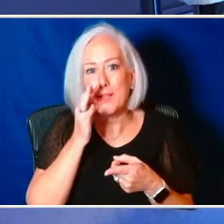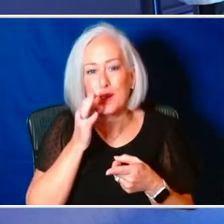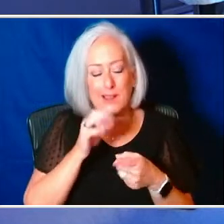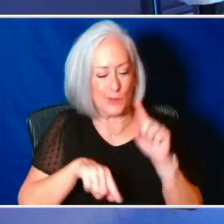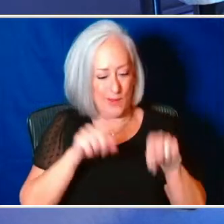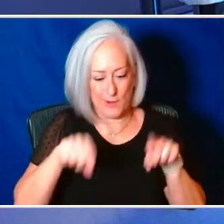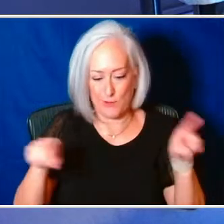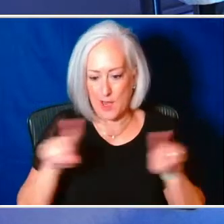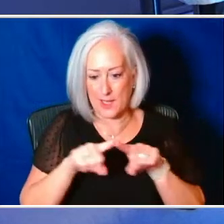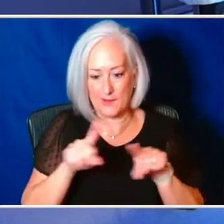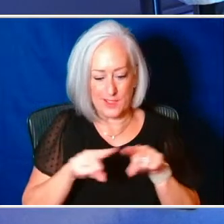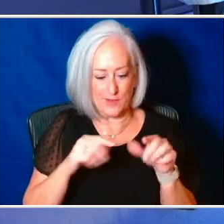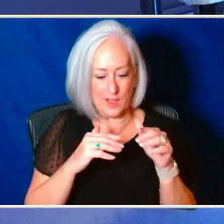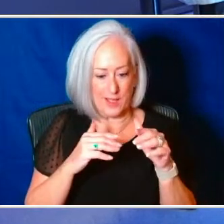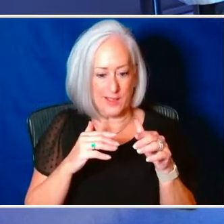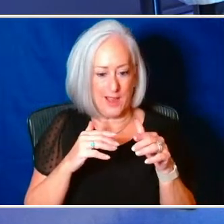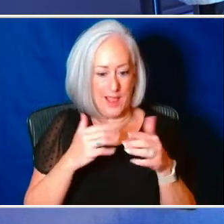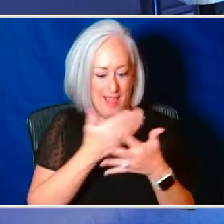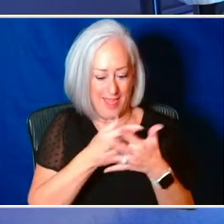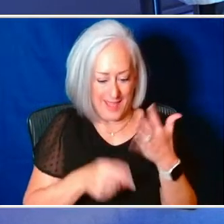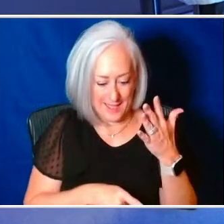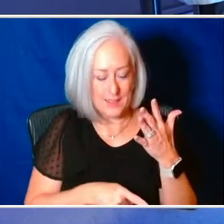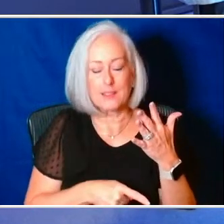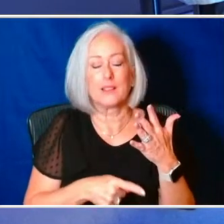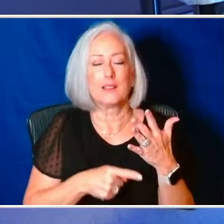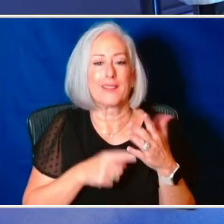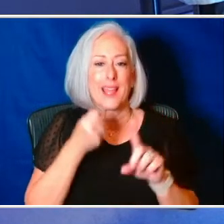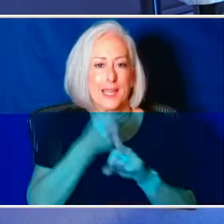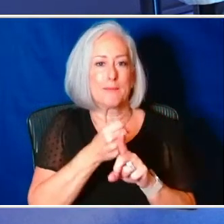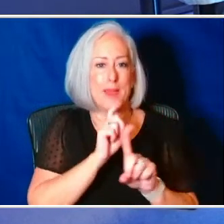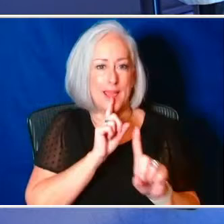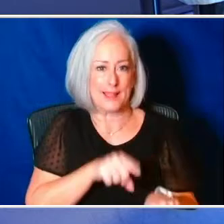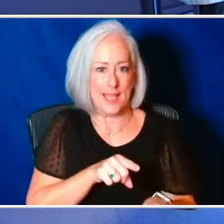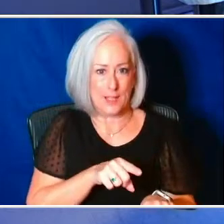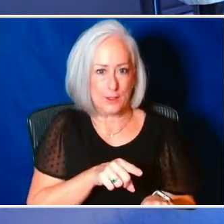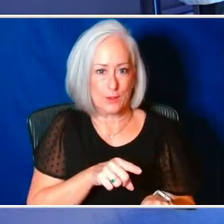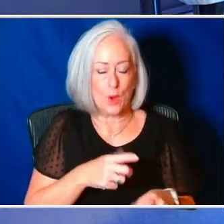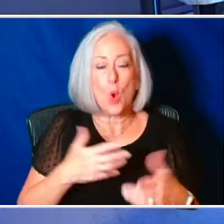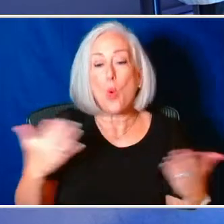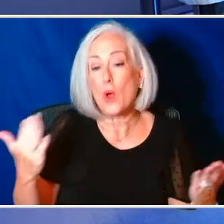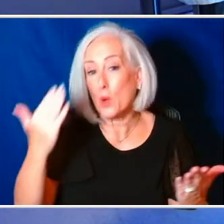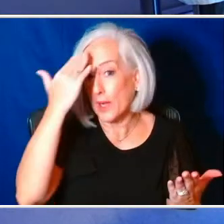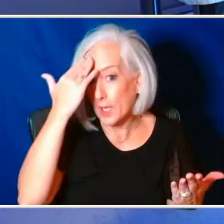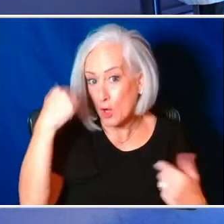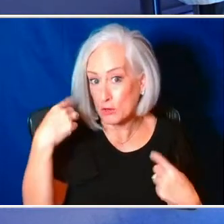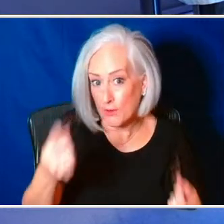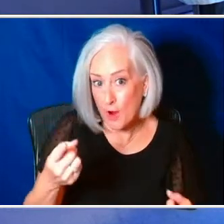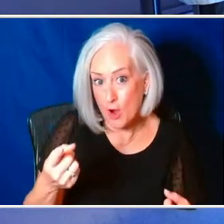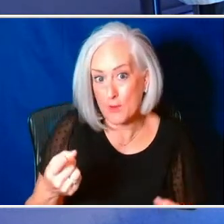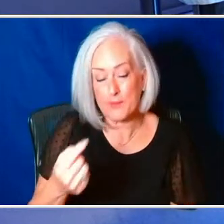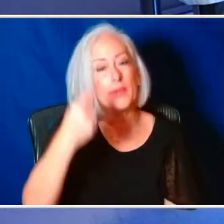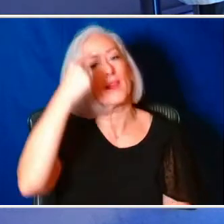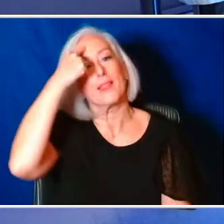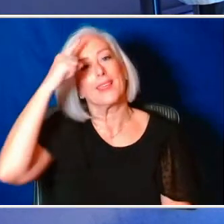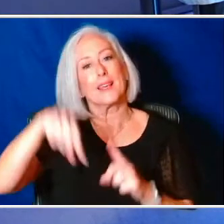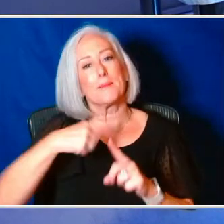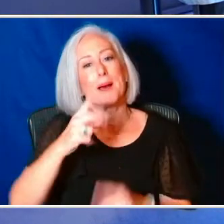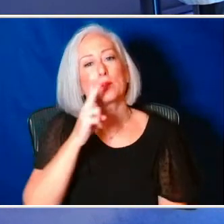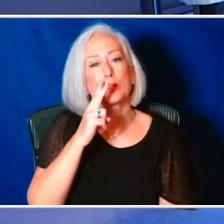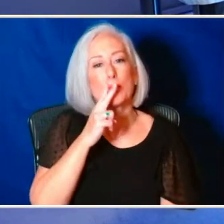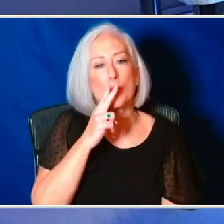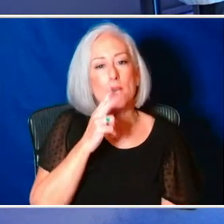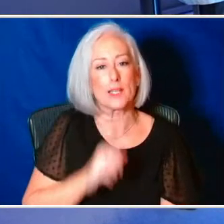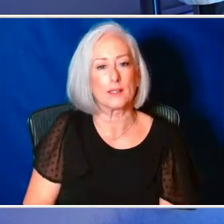things impact the answer to that question. Here's what we know. Think about smoking like